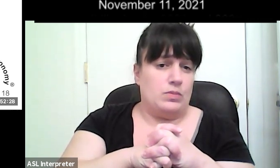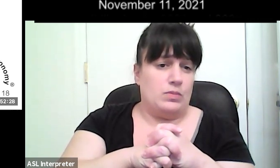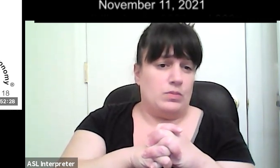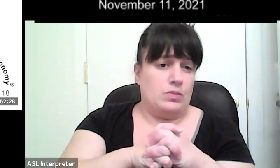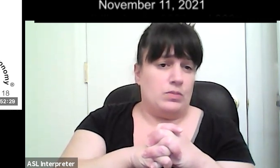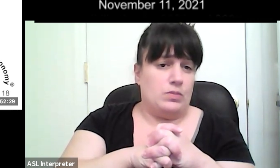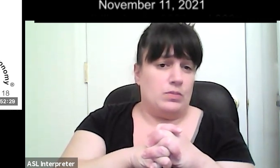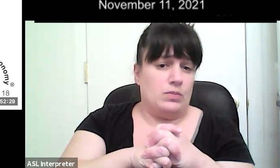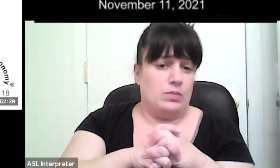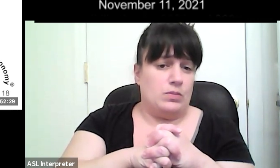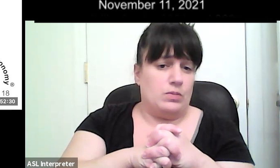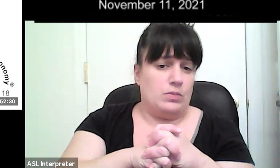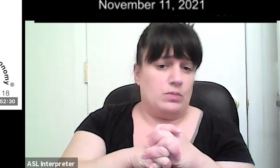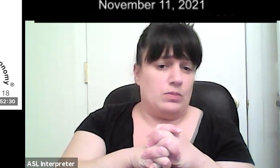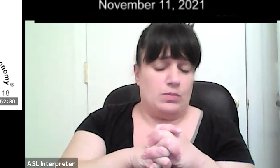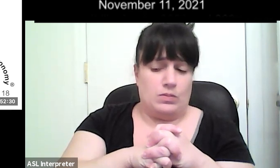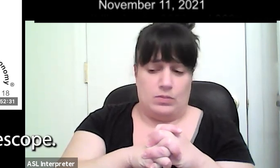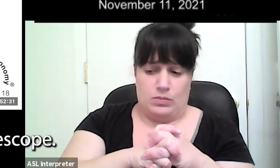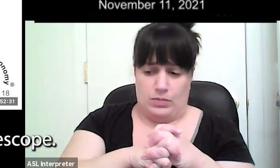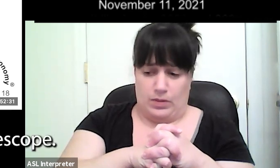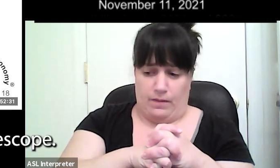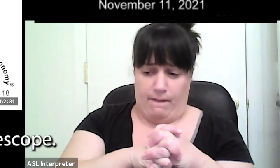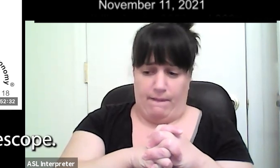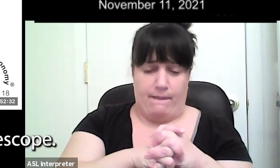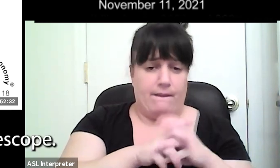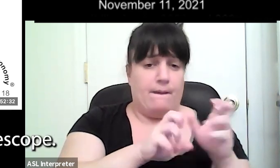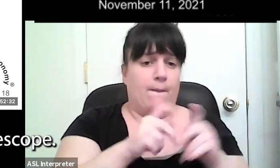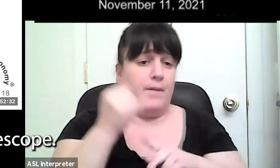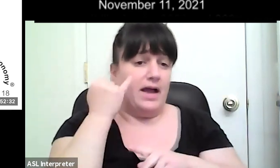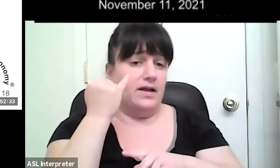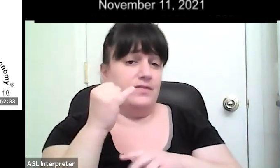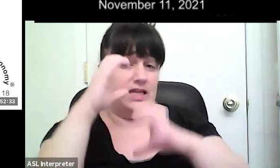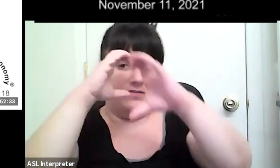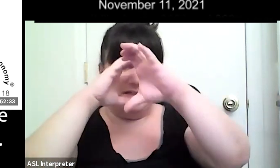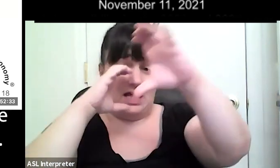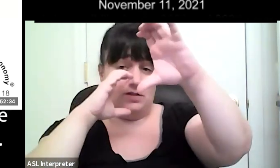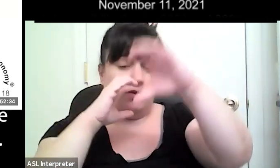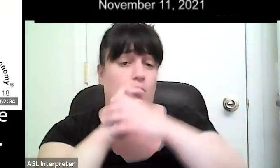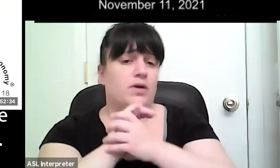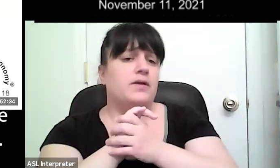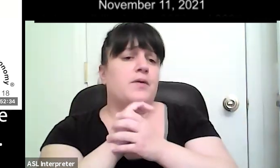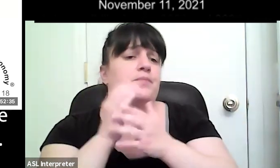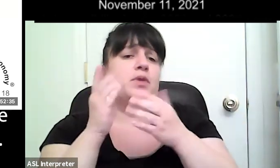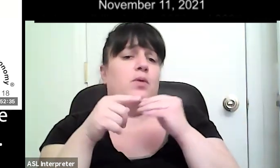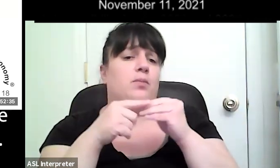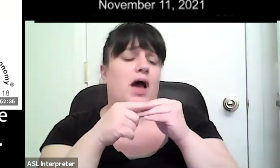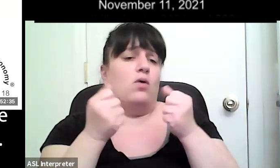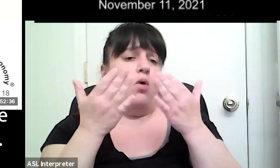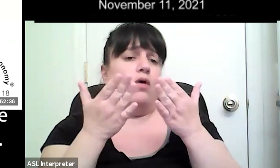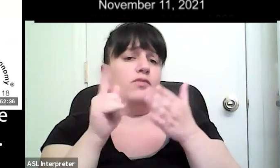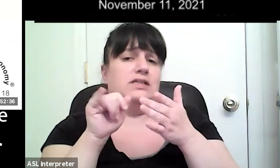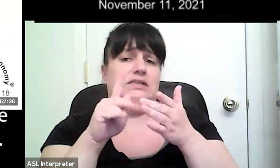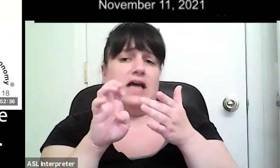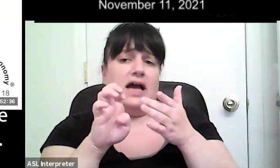don't want to go, let me just go back. Now, going back to the idea of the telescope, how about offering a tactile tour